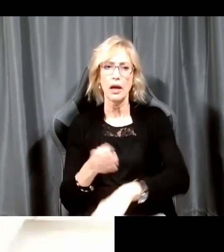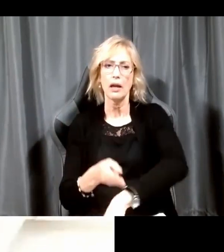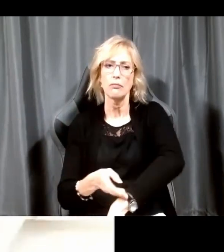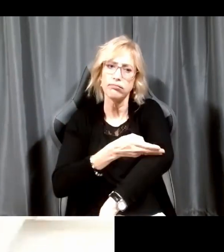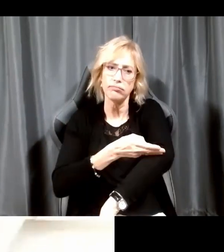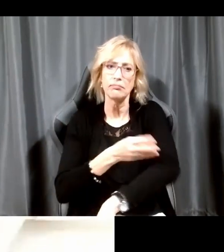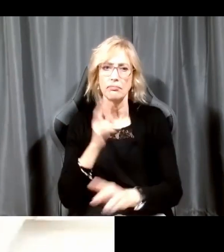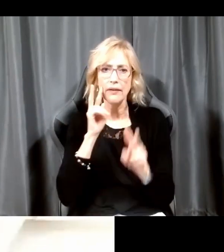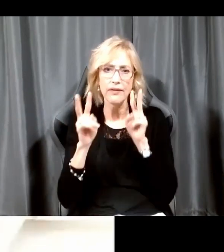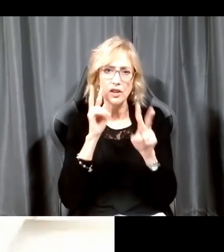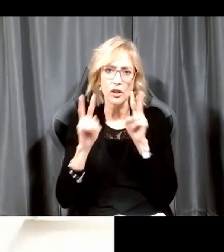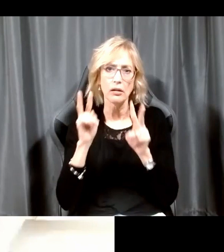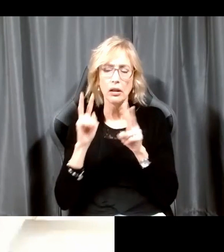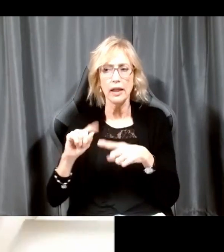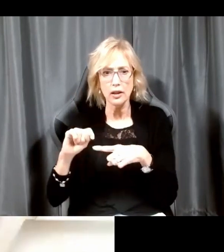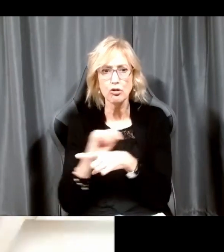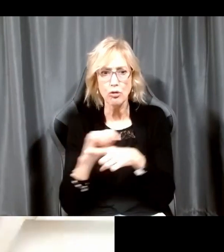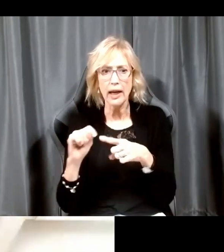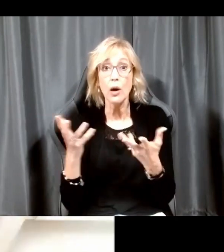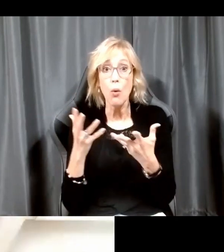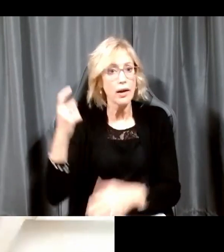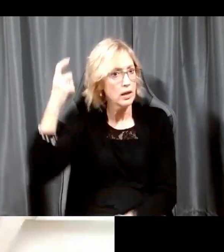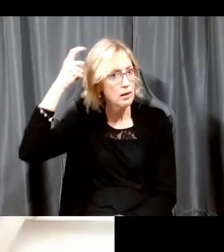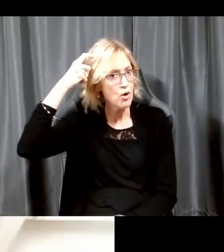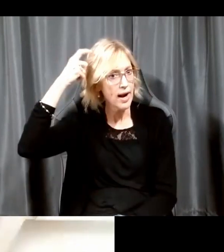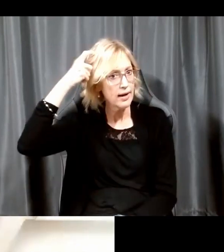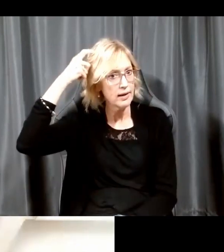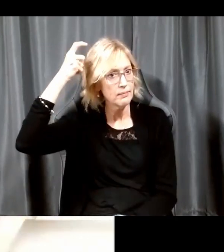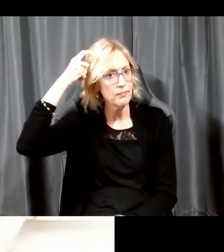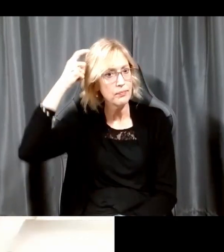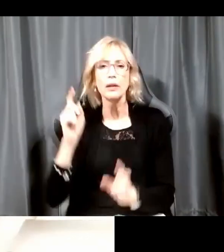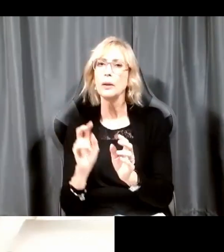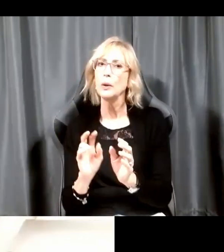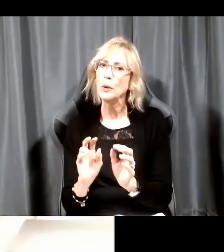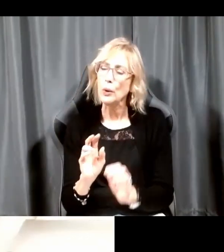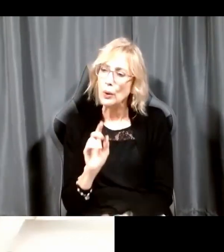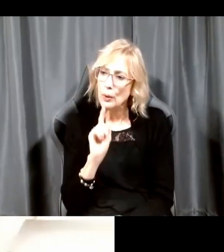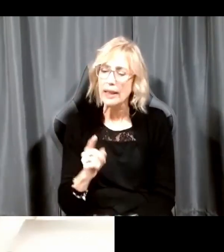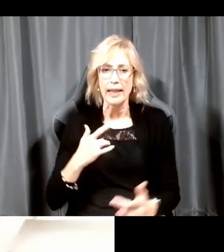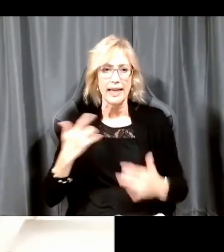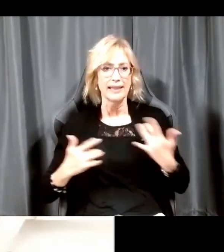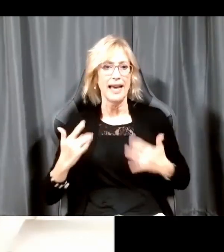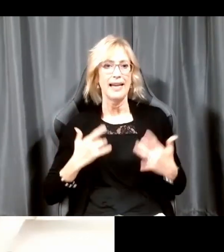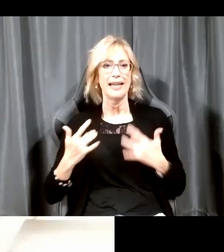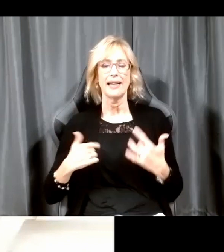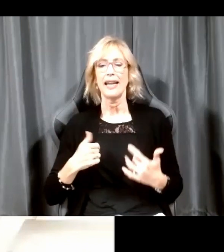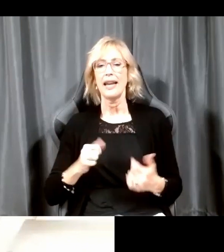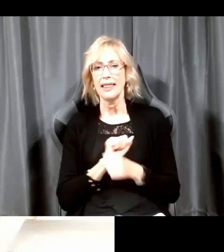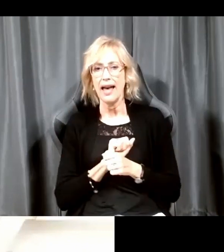your vision because it's about training your brain. So I think it's very exciting, and I love how they